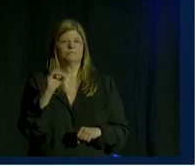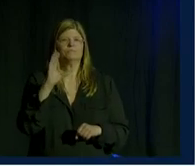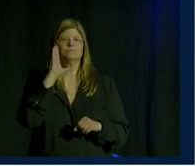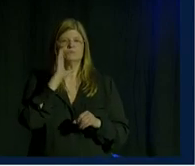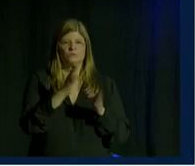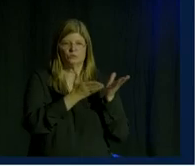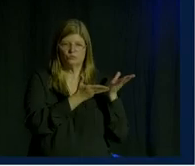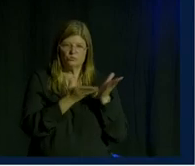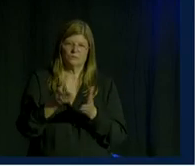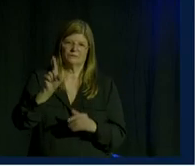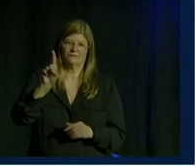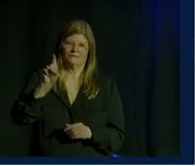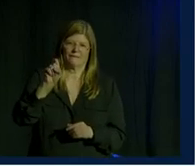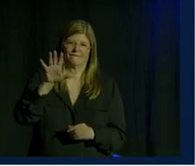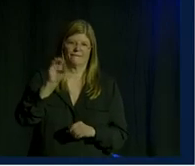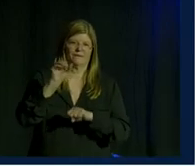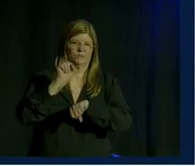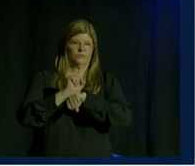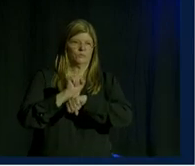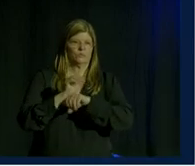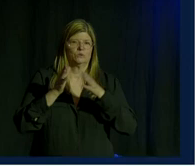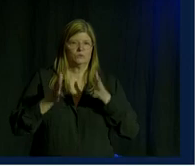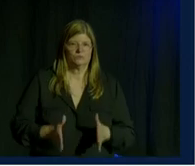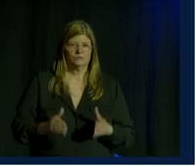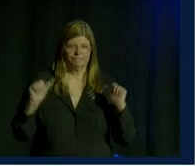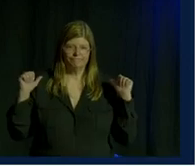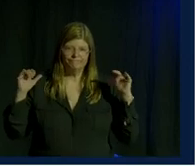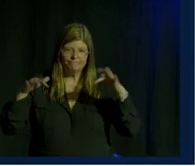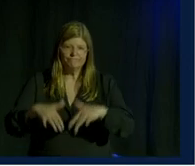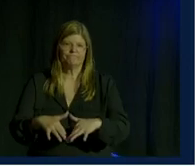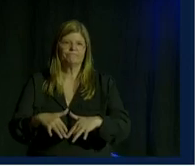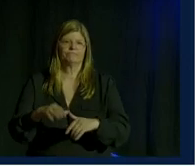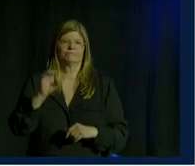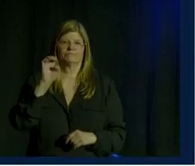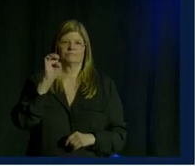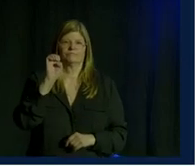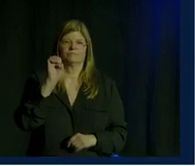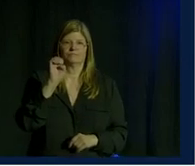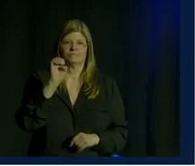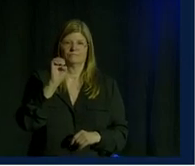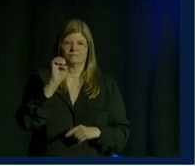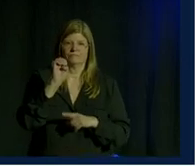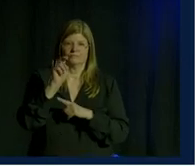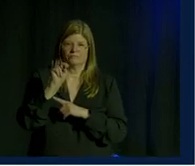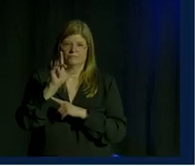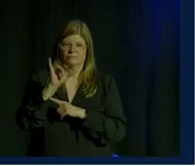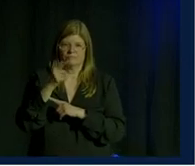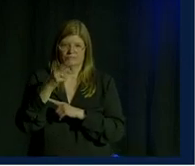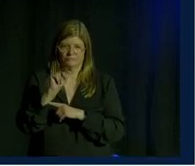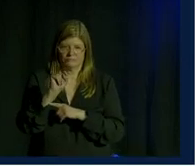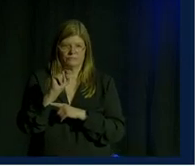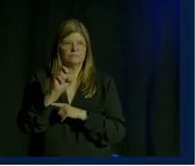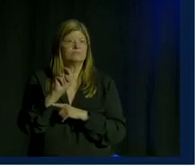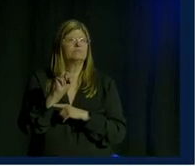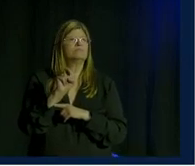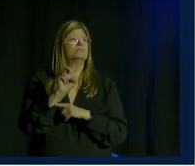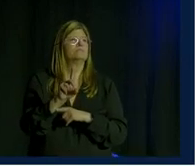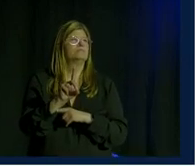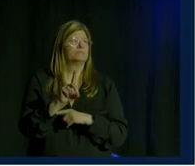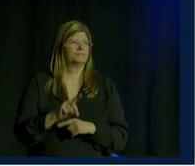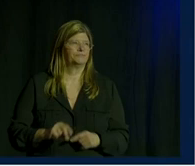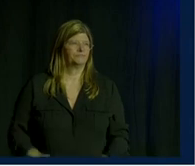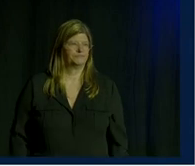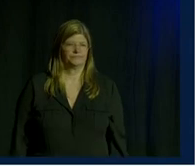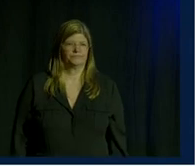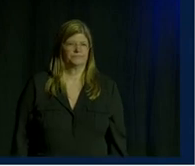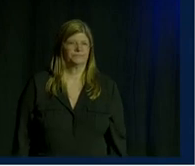downtown location to historic Anacostia. Phase 2 of MLK Gateway will house DHCD's headquarters, and DempEd